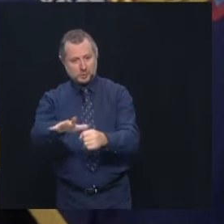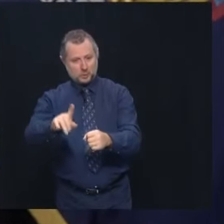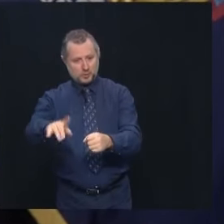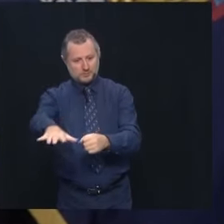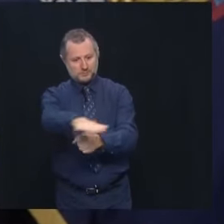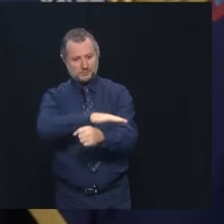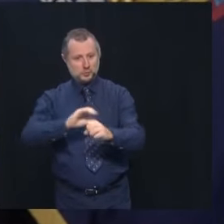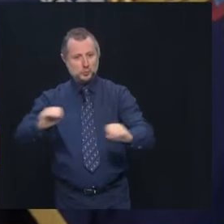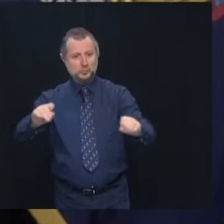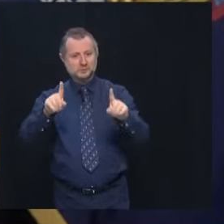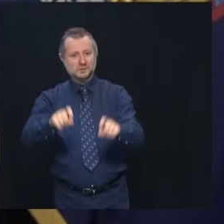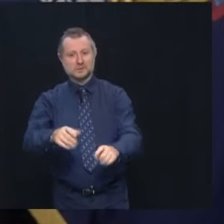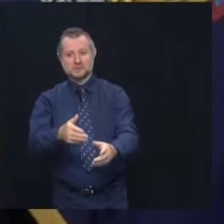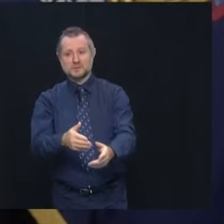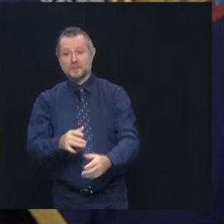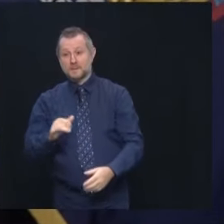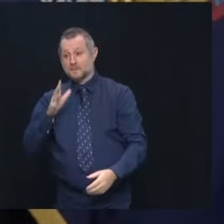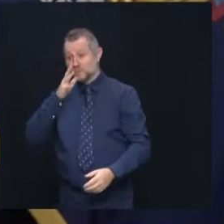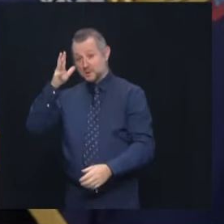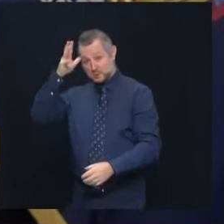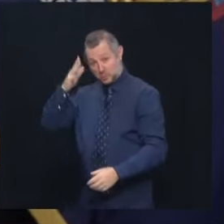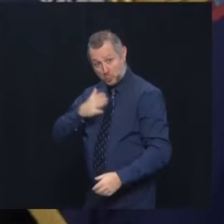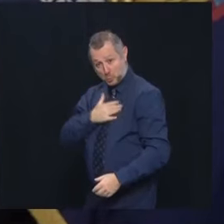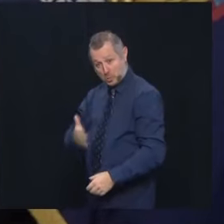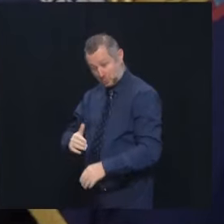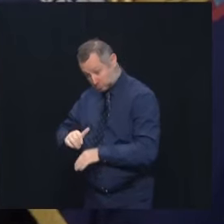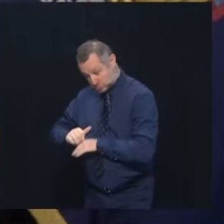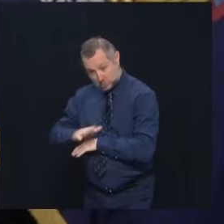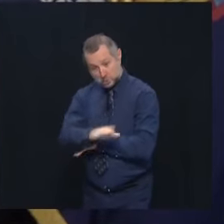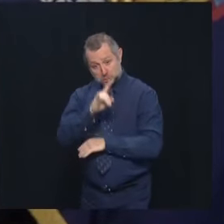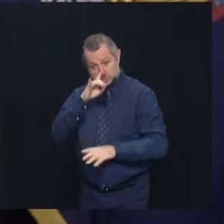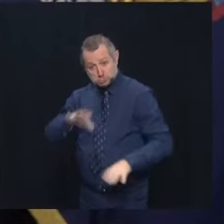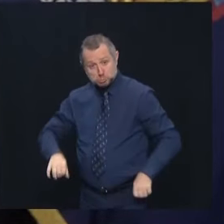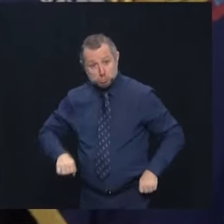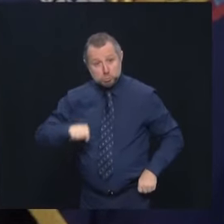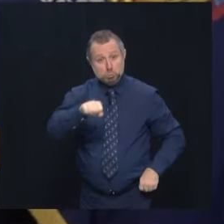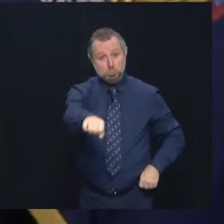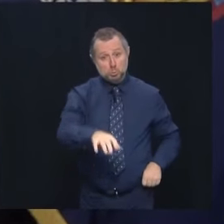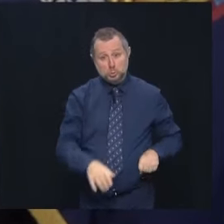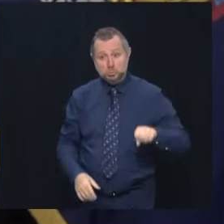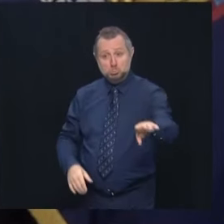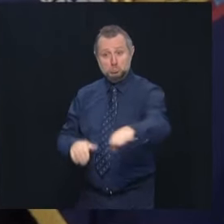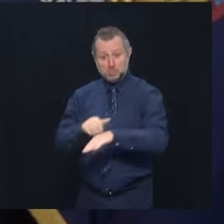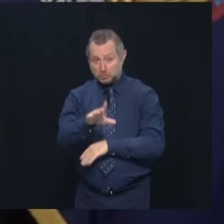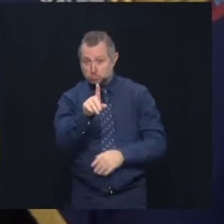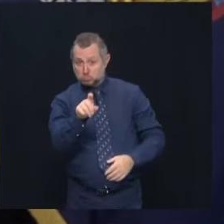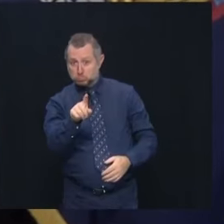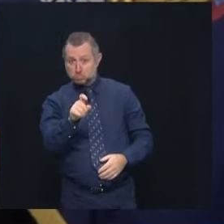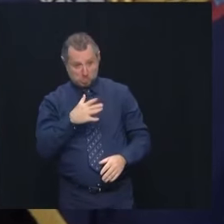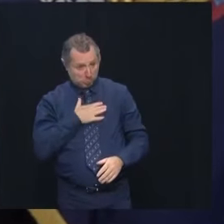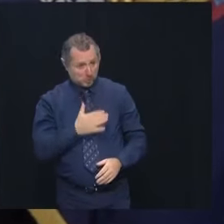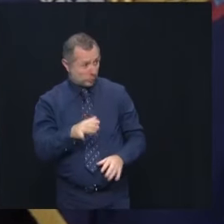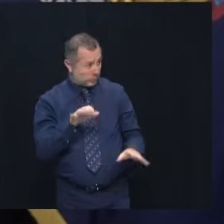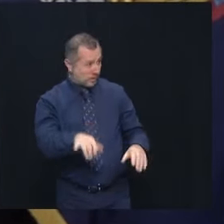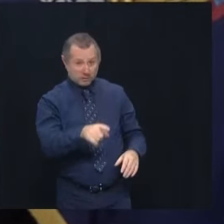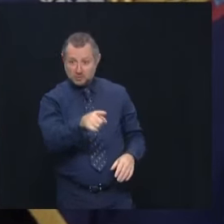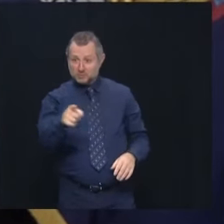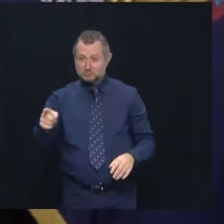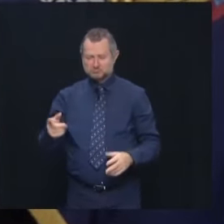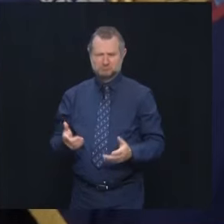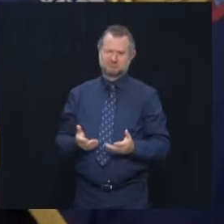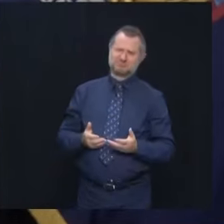Would you send your child to school tomorrow to a